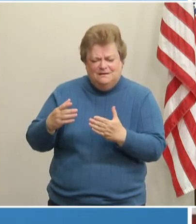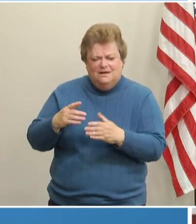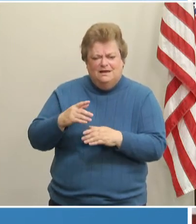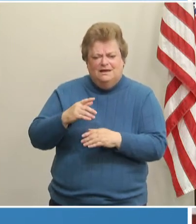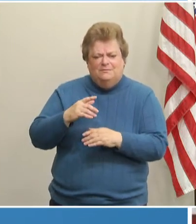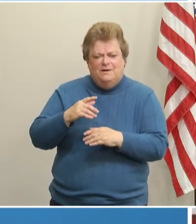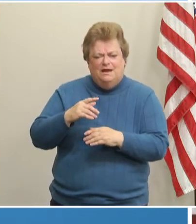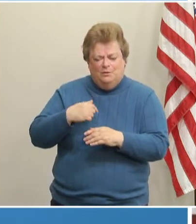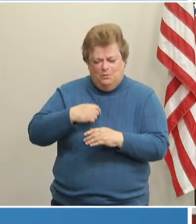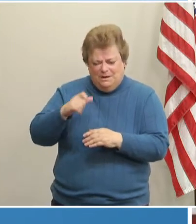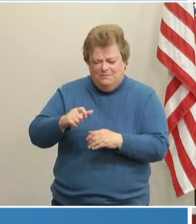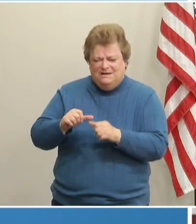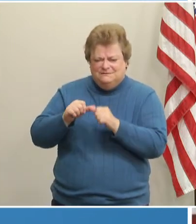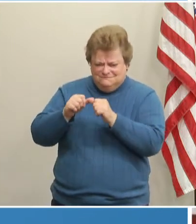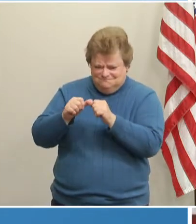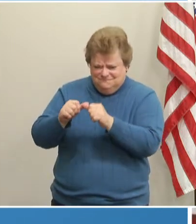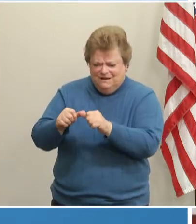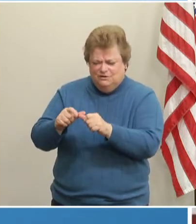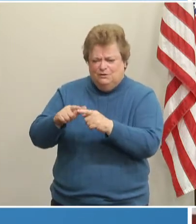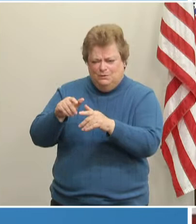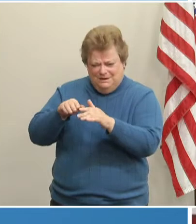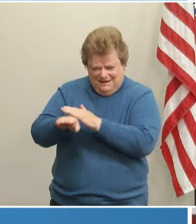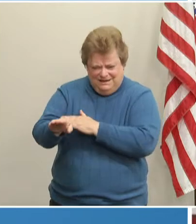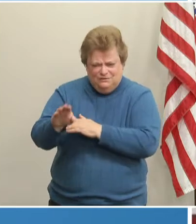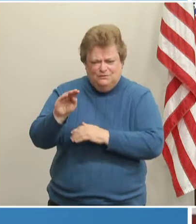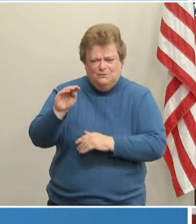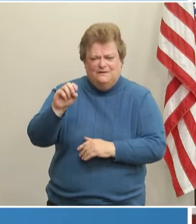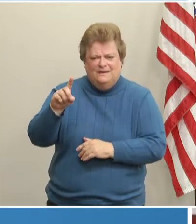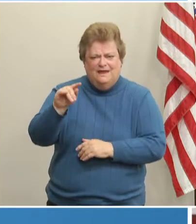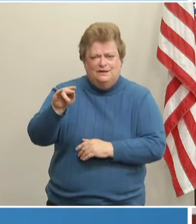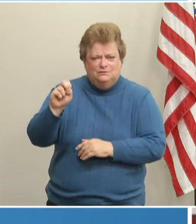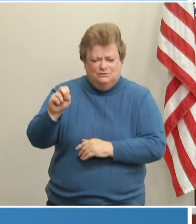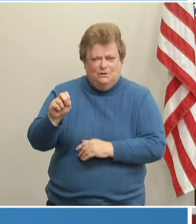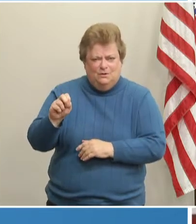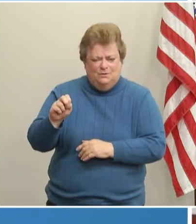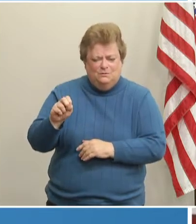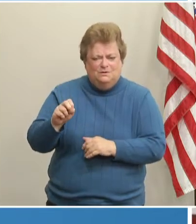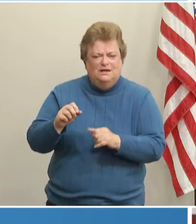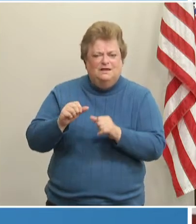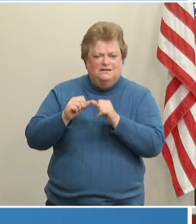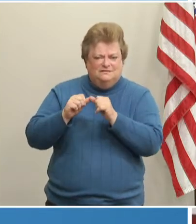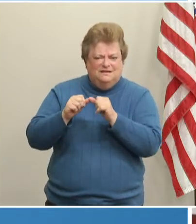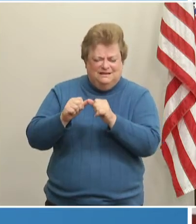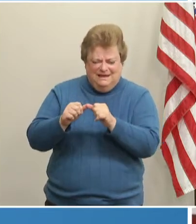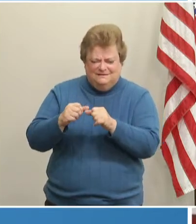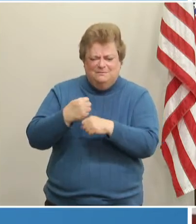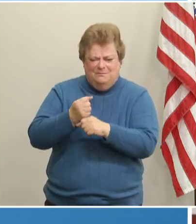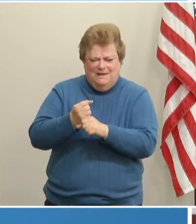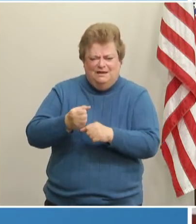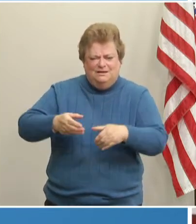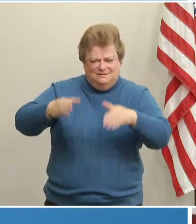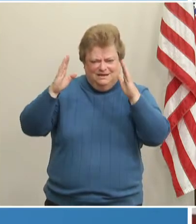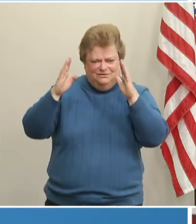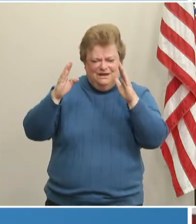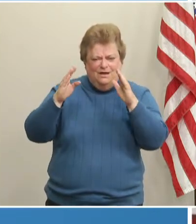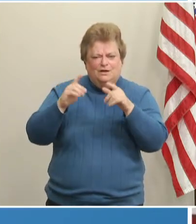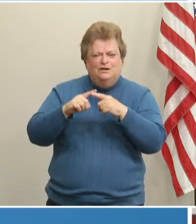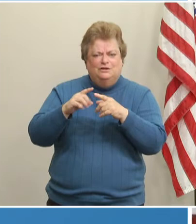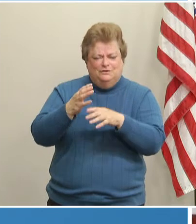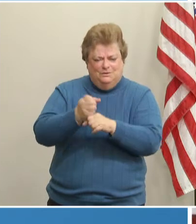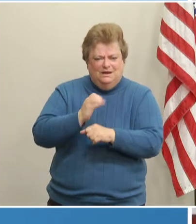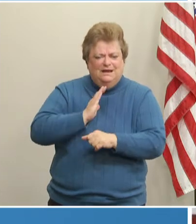to finish the drive and get in the end zone. So let's go through, let's score a touchdown in this red zone by getting